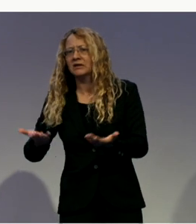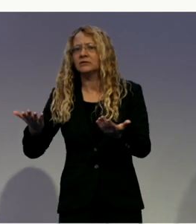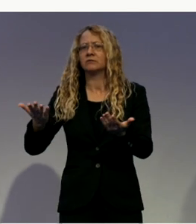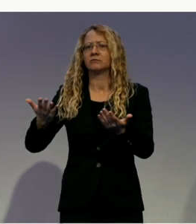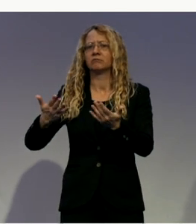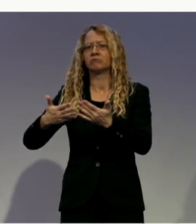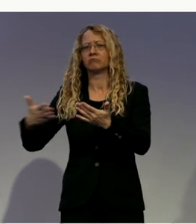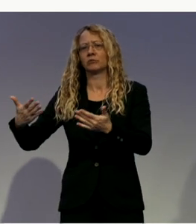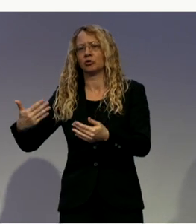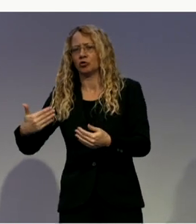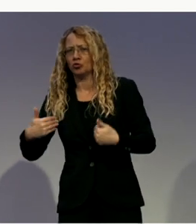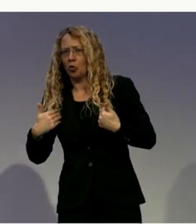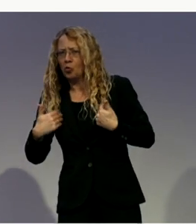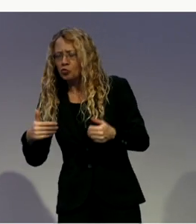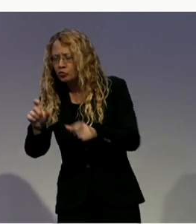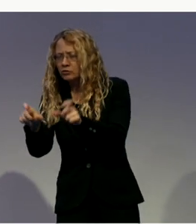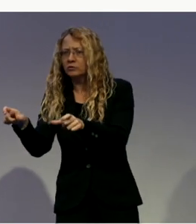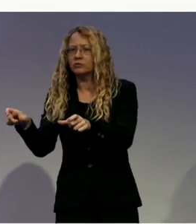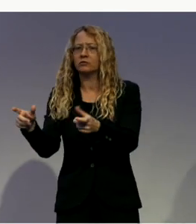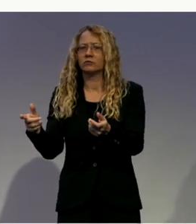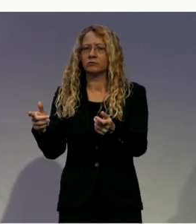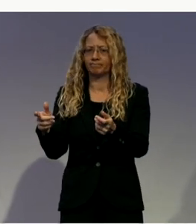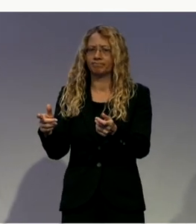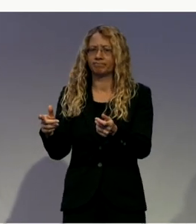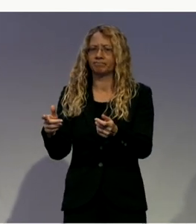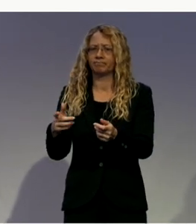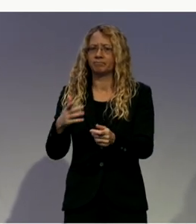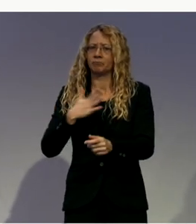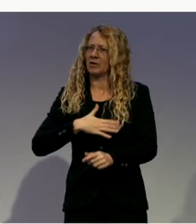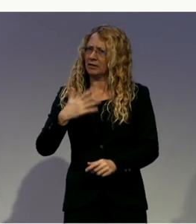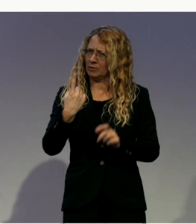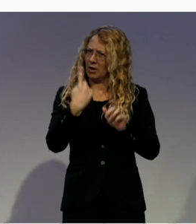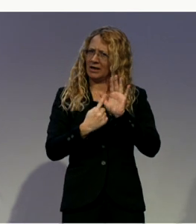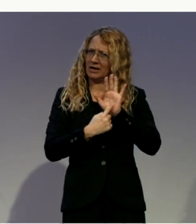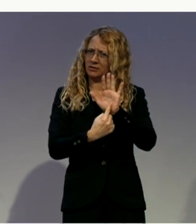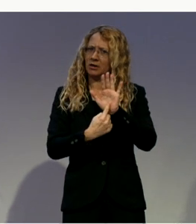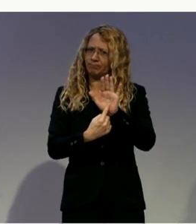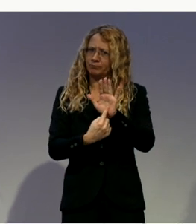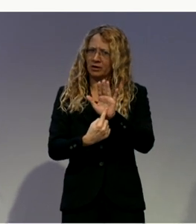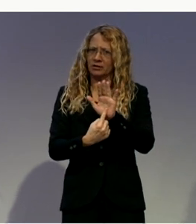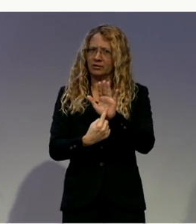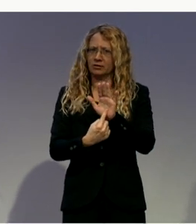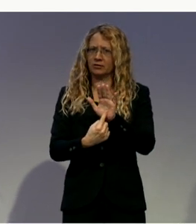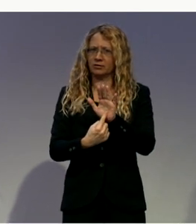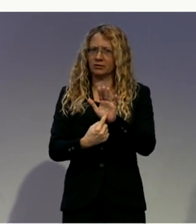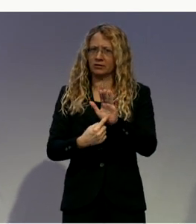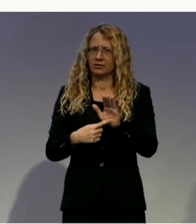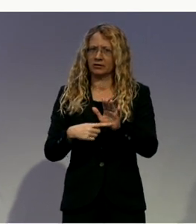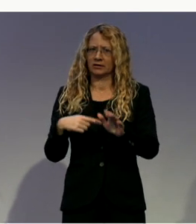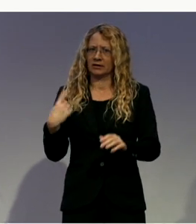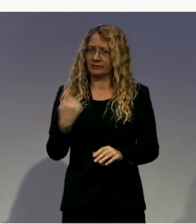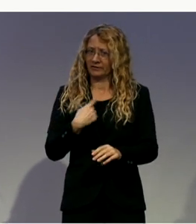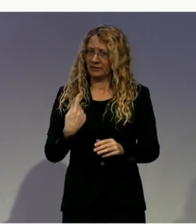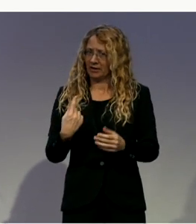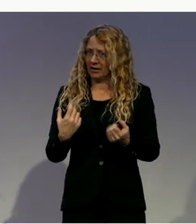to share our example with you from Turkey. We have a grant program. With